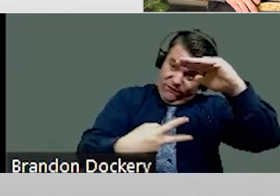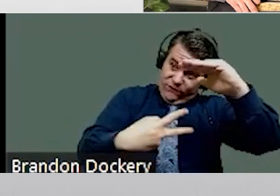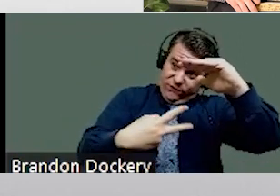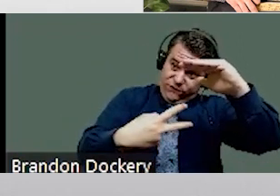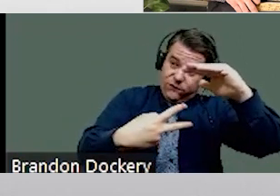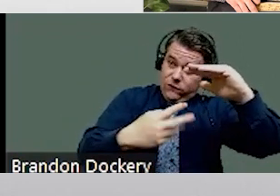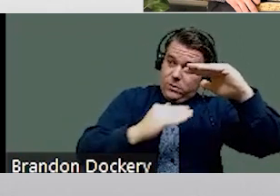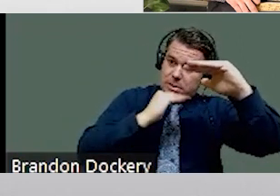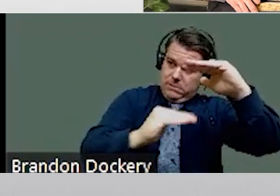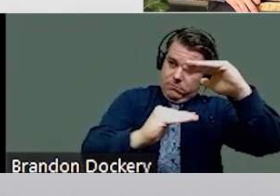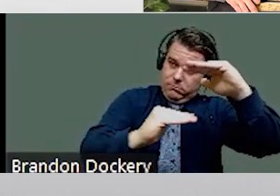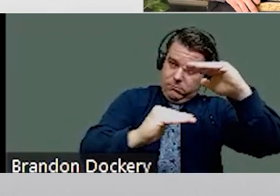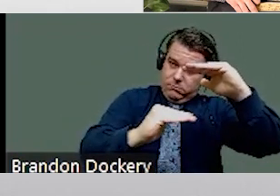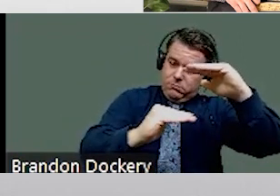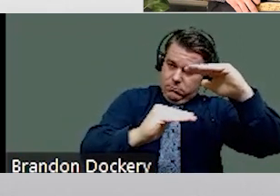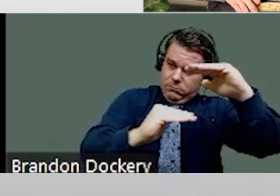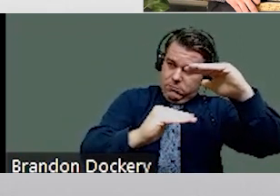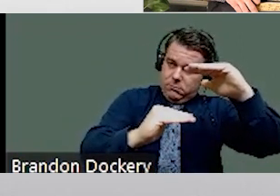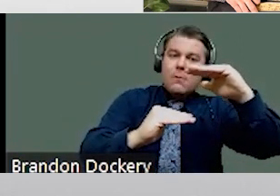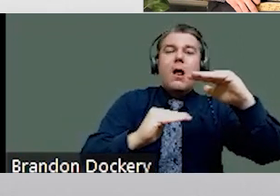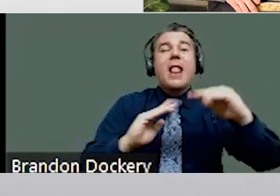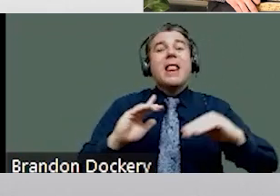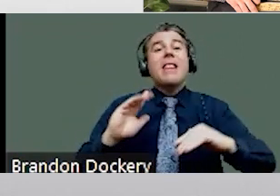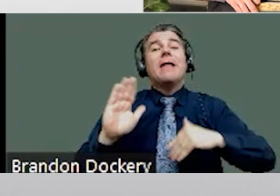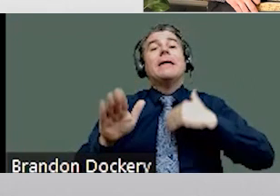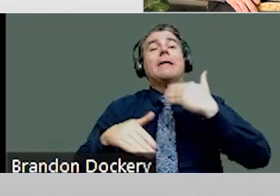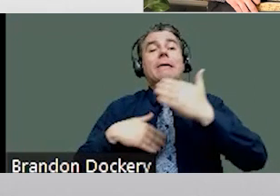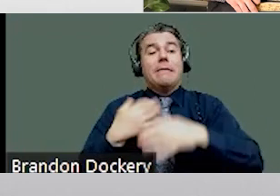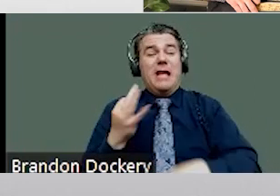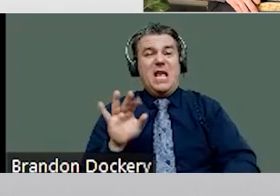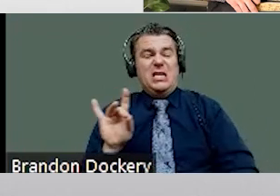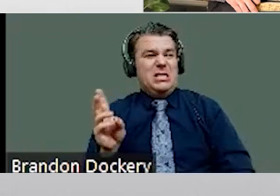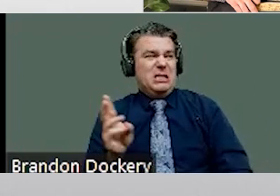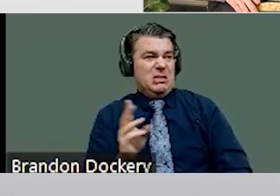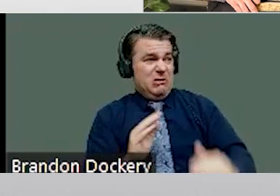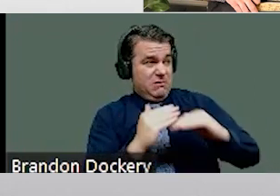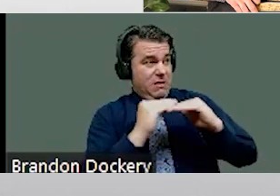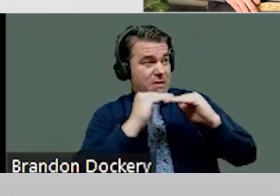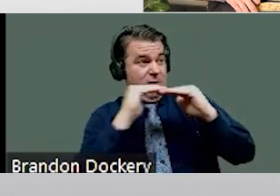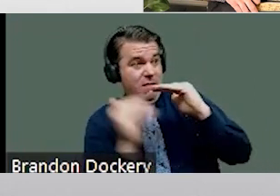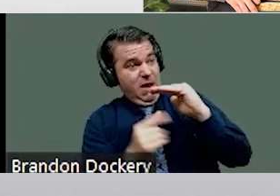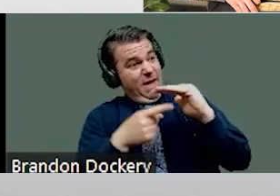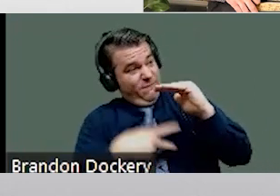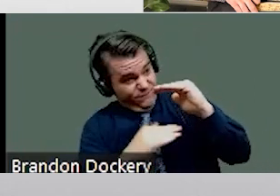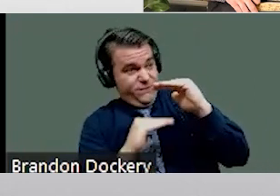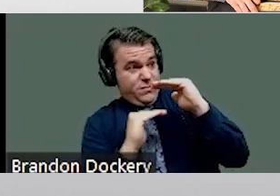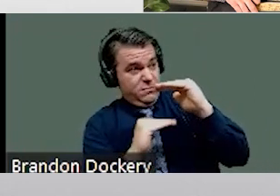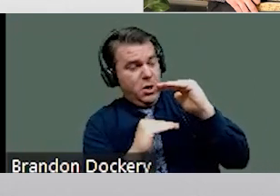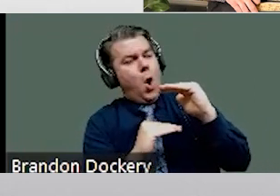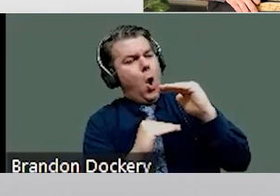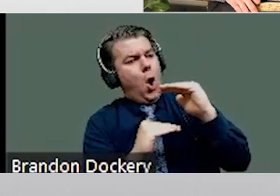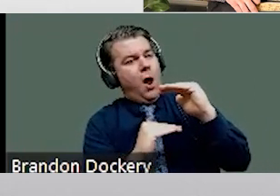1986, the lobbyists get together and say, actually, we want you to remove that. And